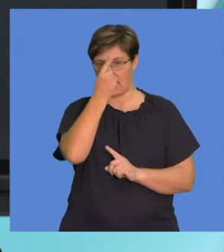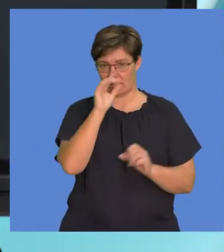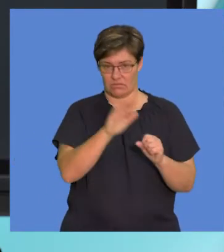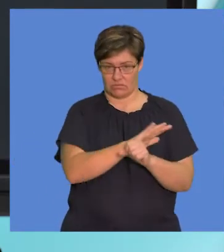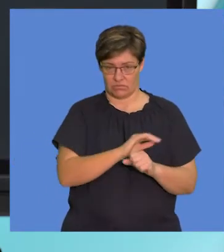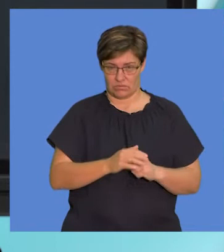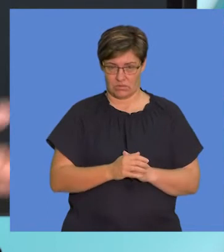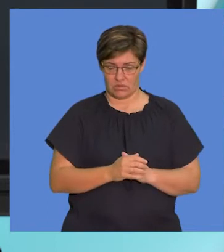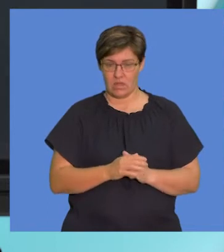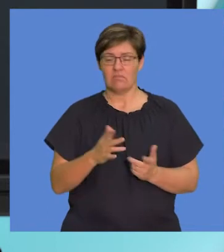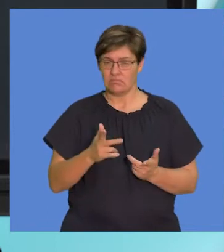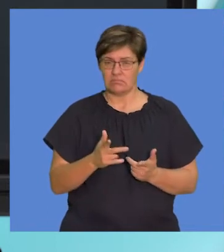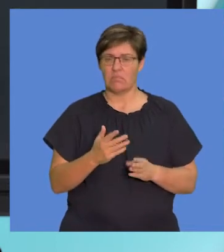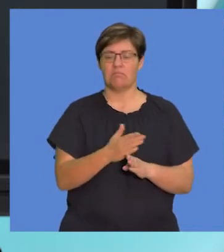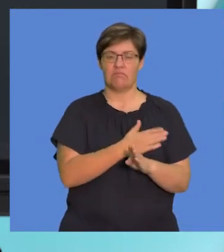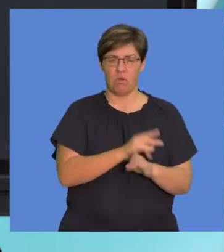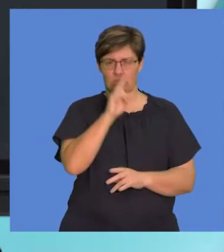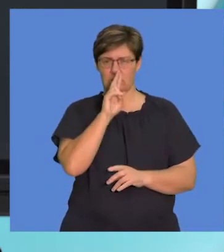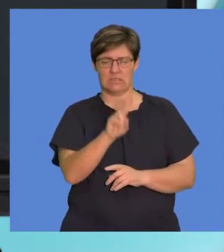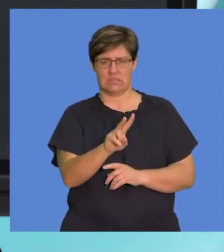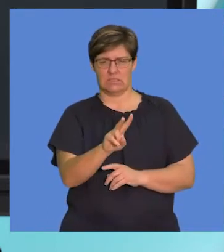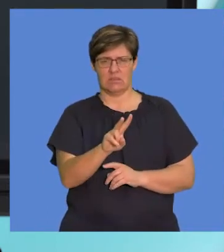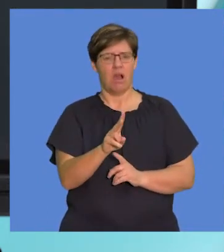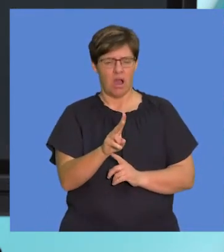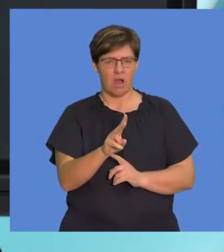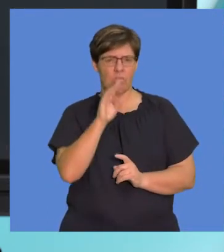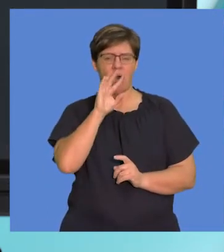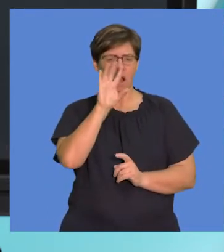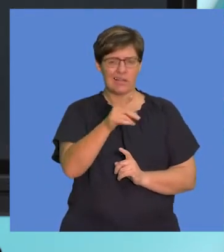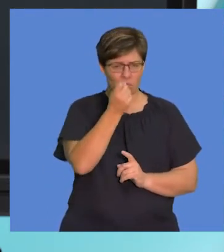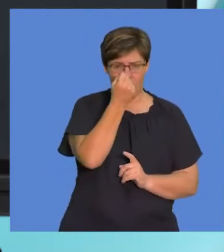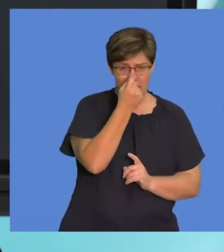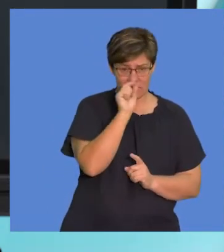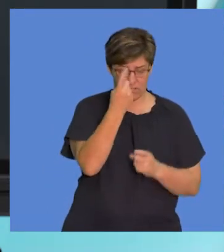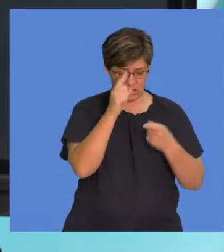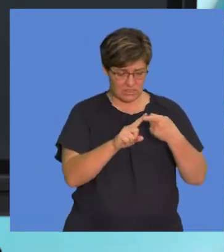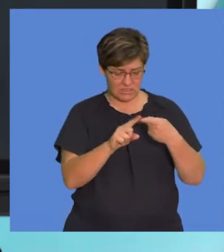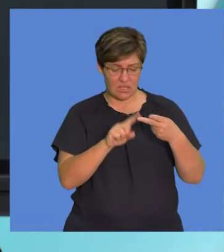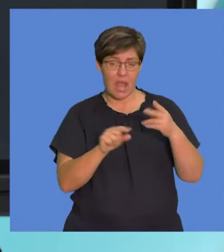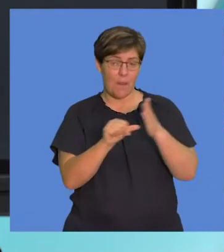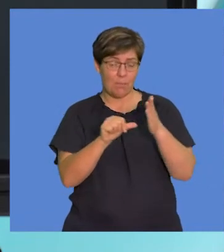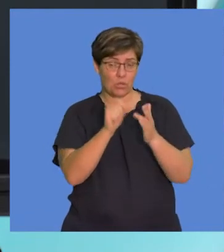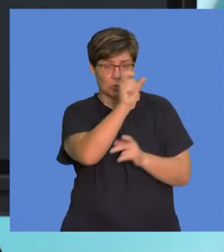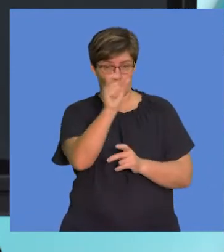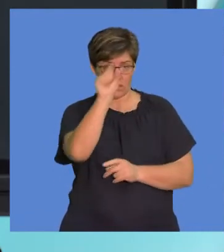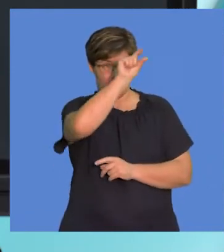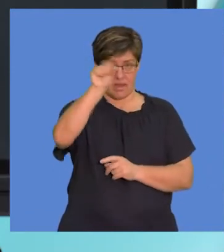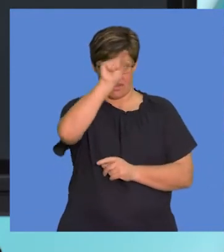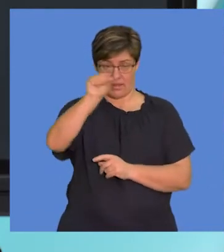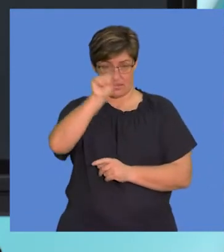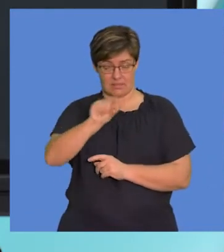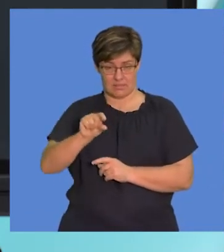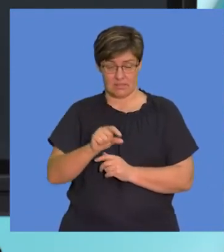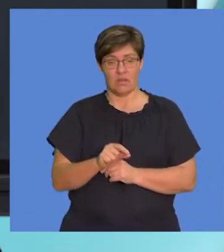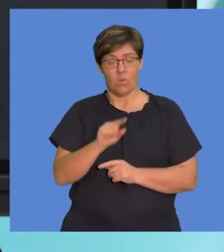even looking at what the questions are really asking you. Understand first, highlight the keywords, you know, because for